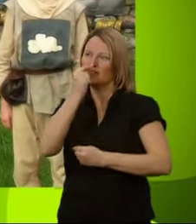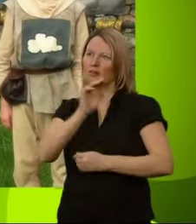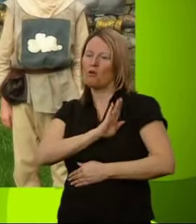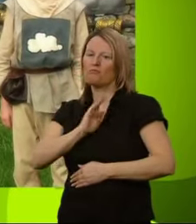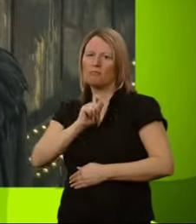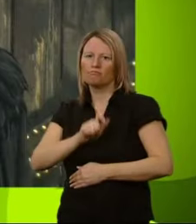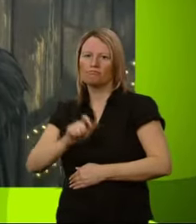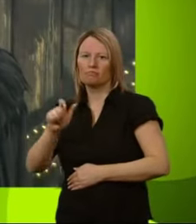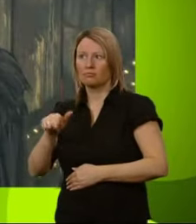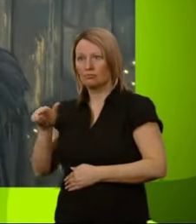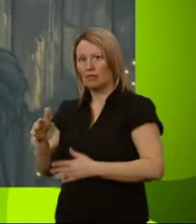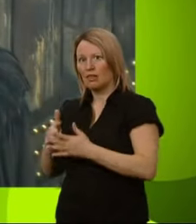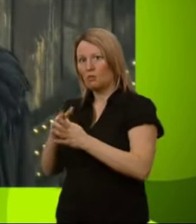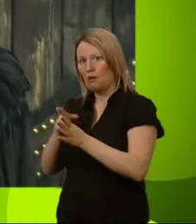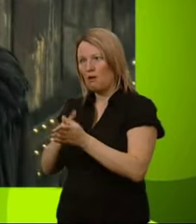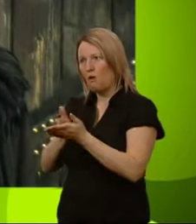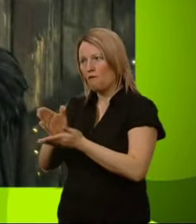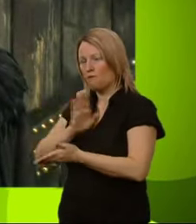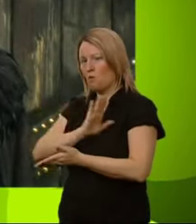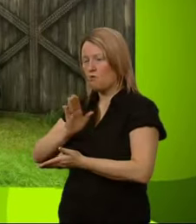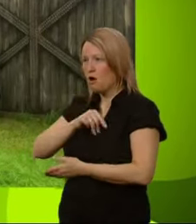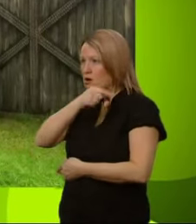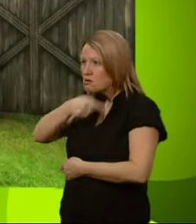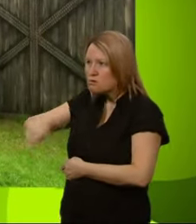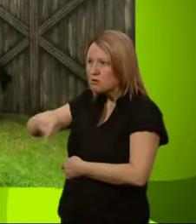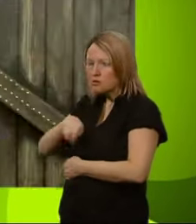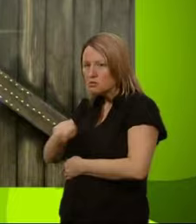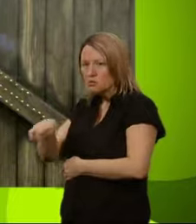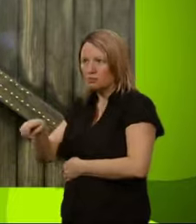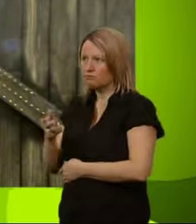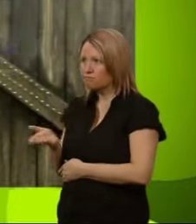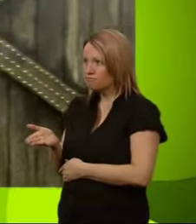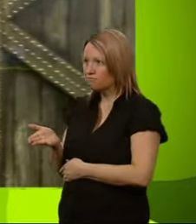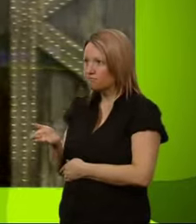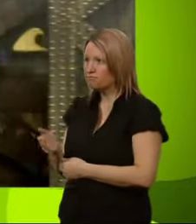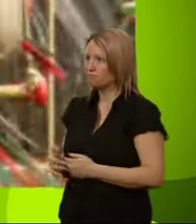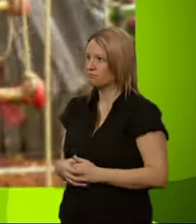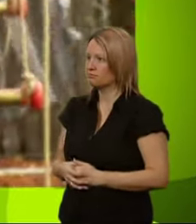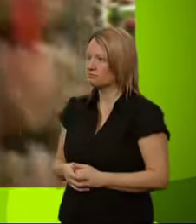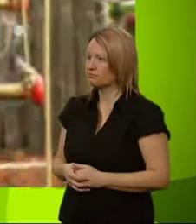champions. This is the way of the warrior.